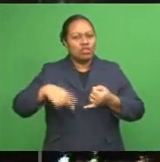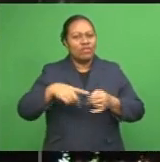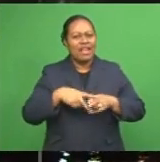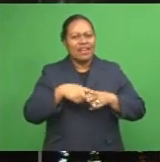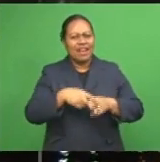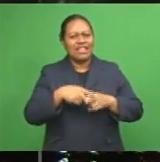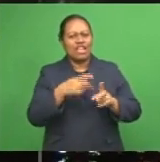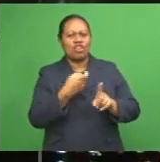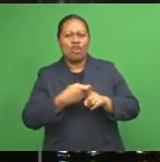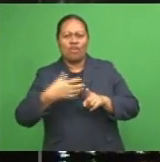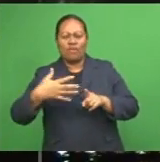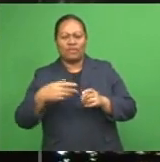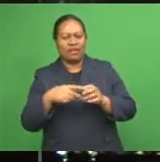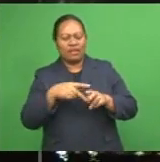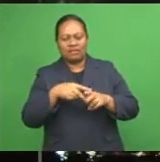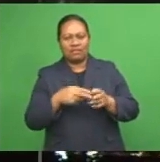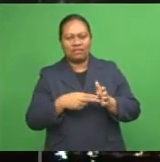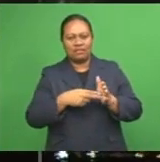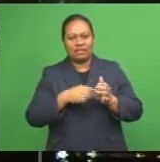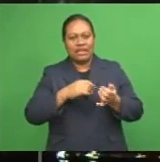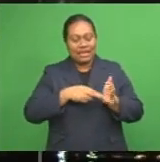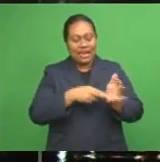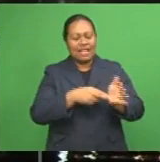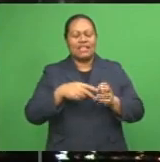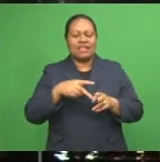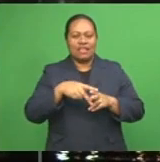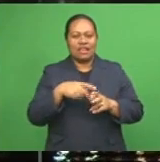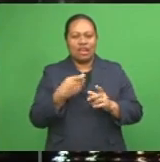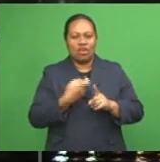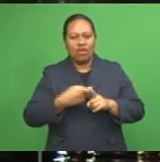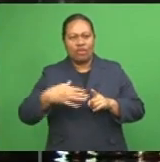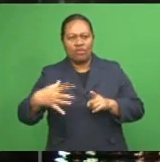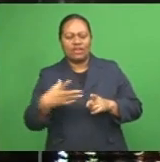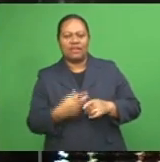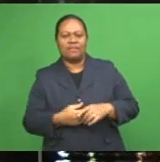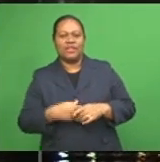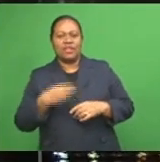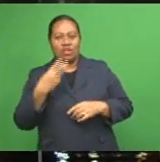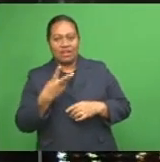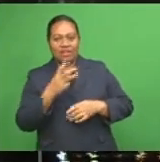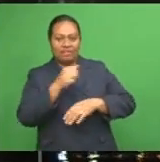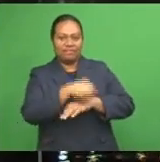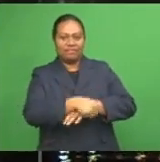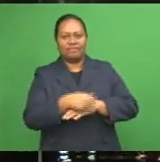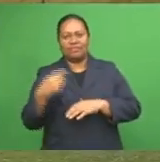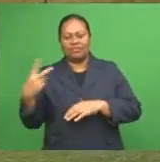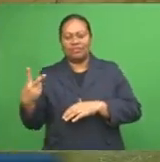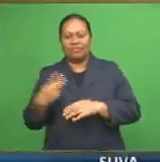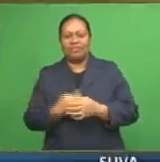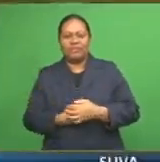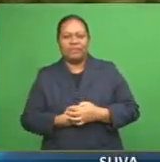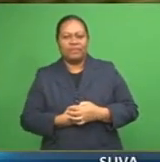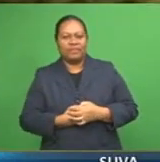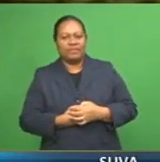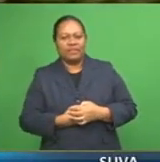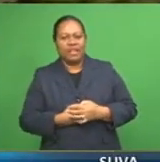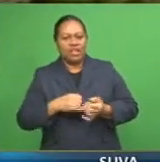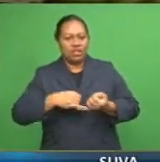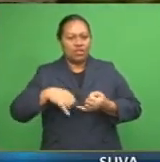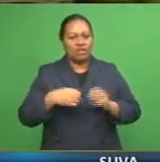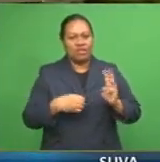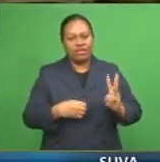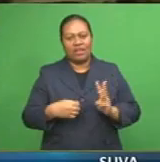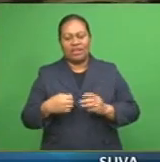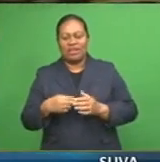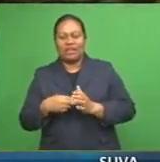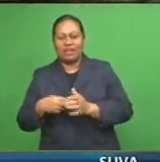today. Karatavi reports the capital side lost 3-2 against the Green Machines. Being out of action for